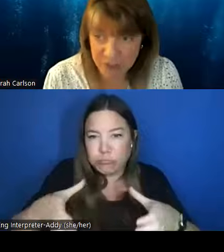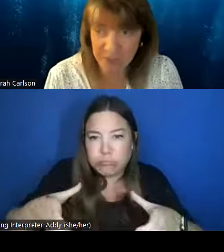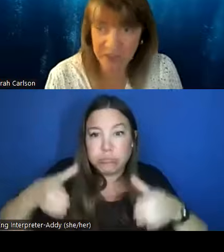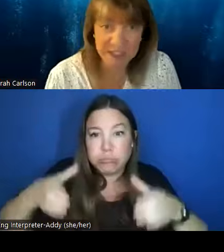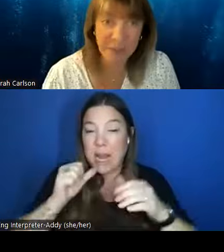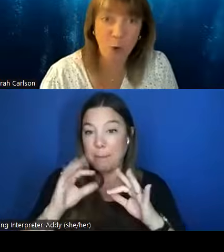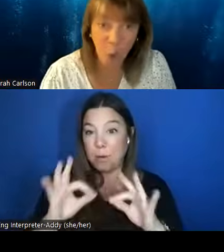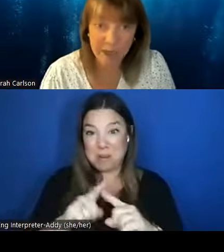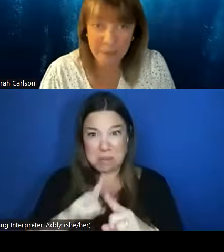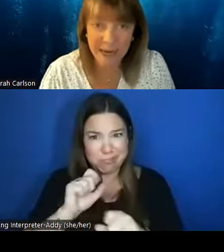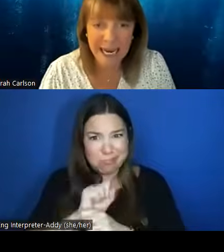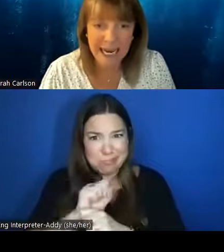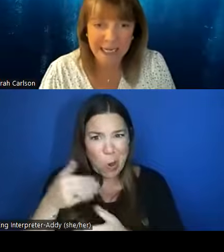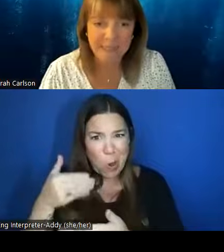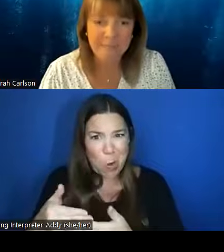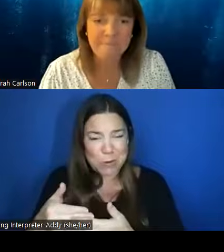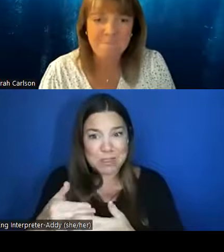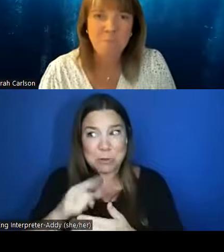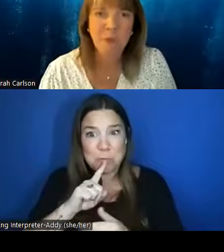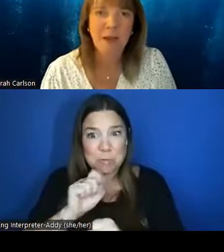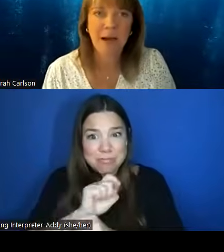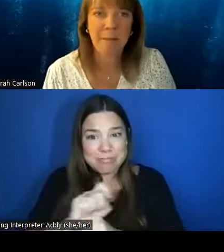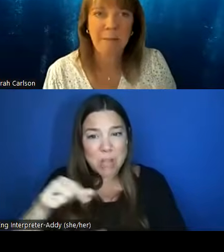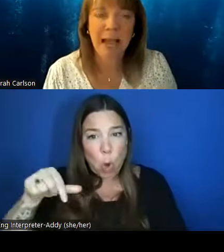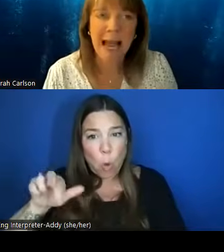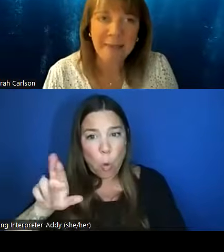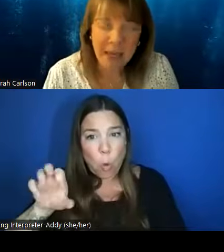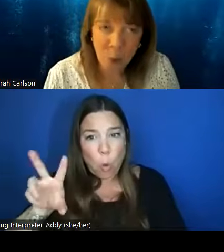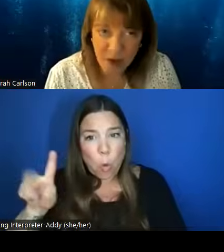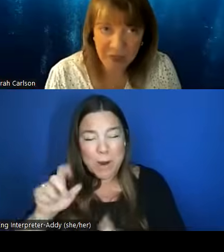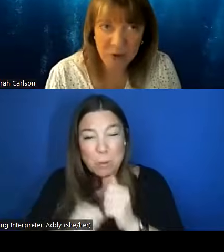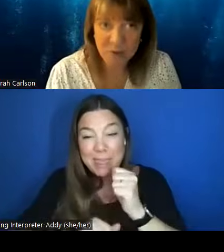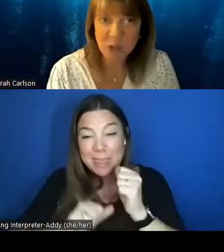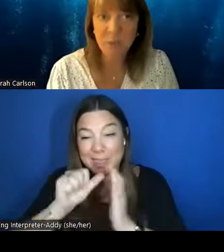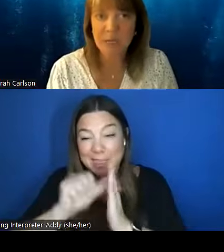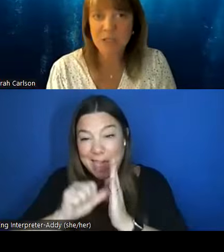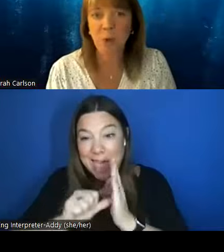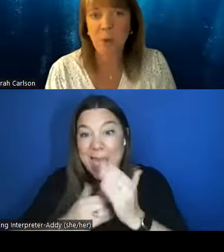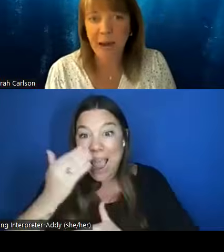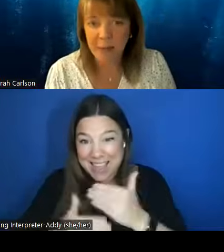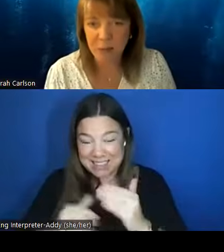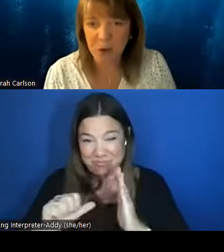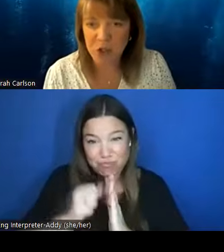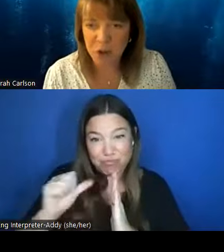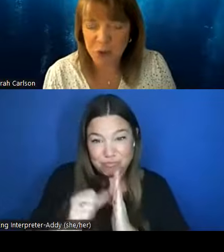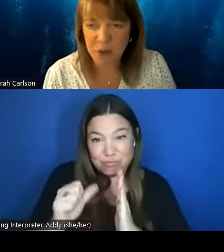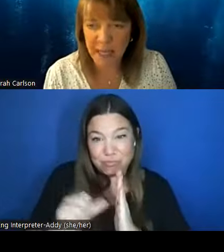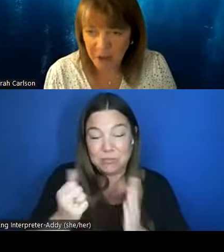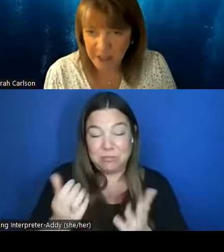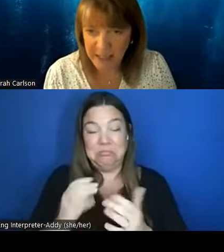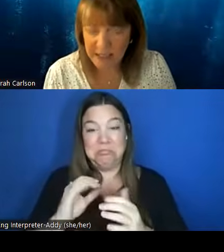for something that's been quarried by hand. And then with those measurements, we were able